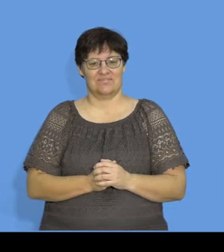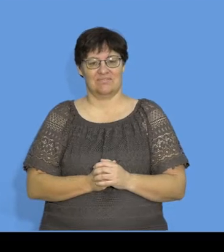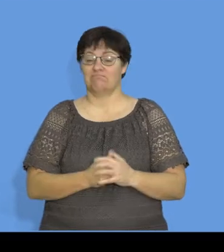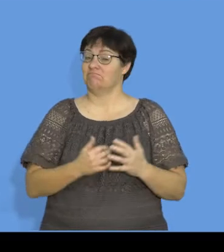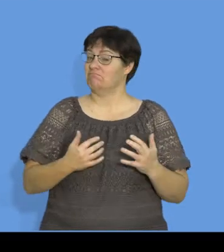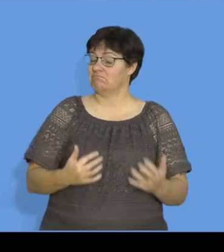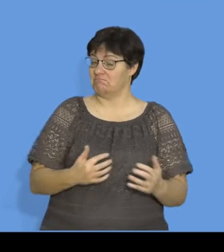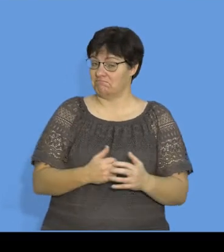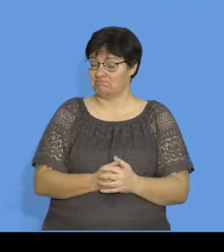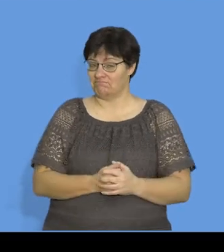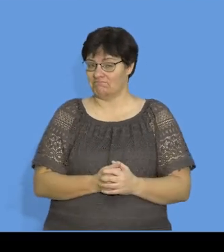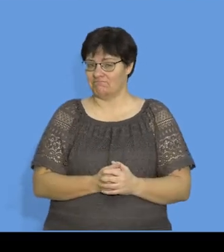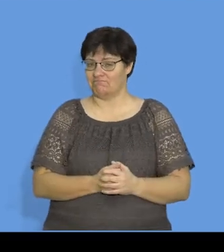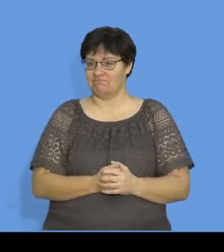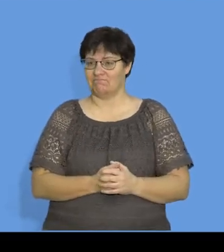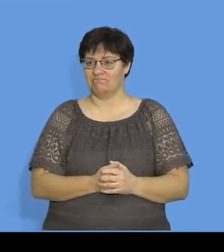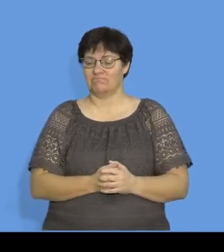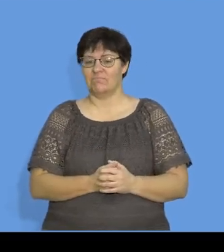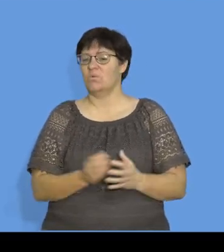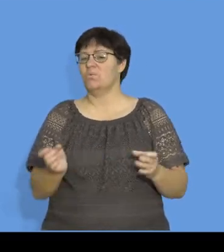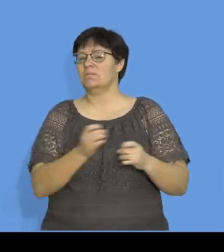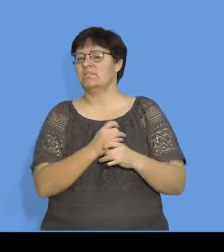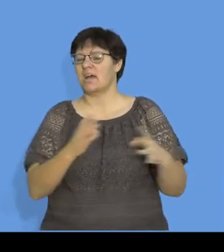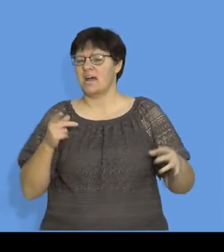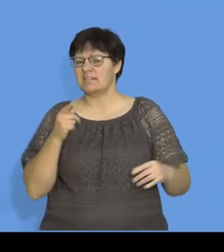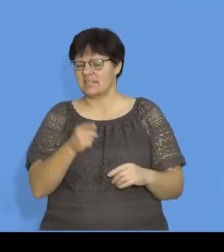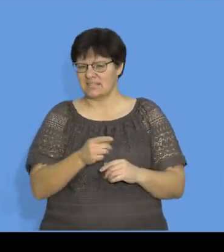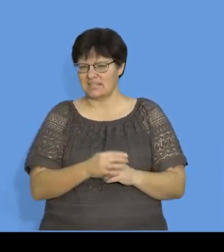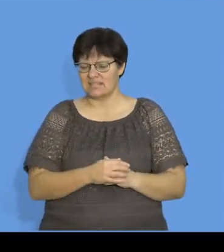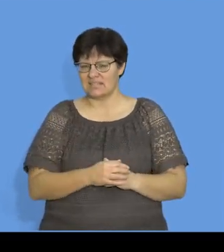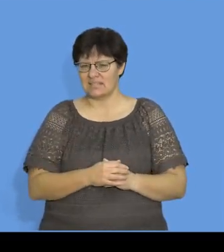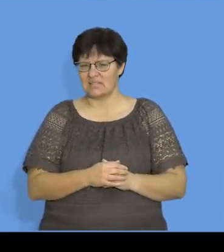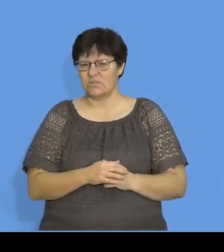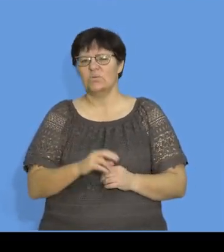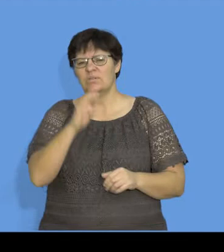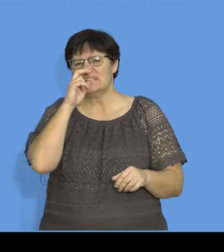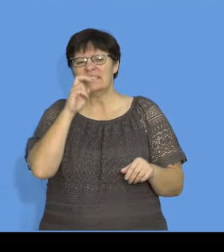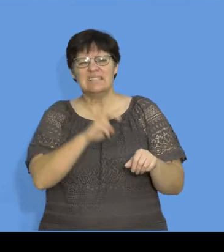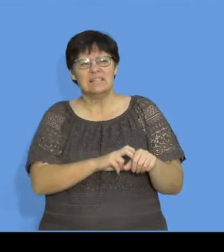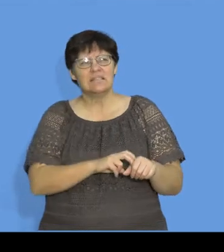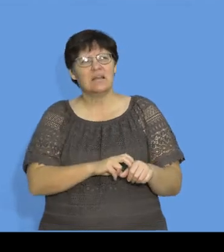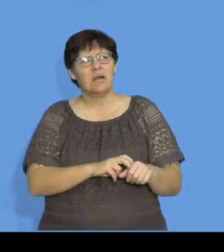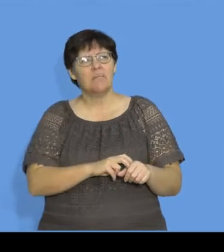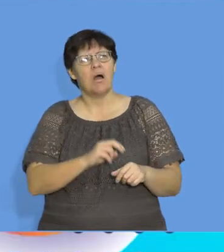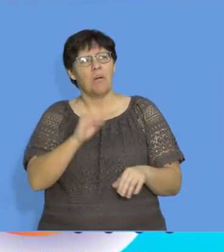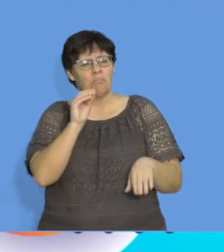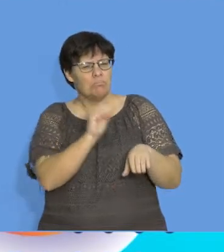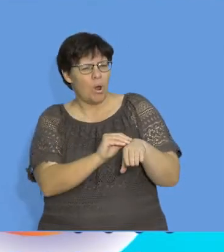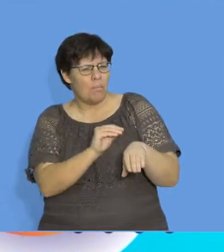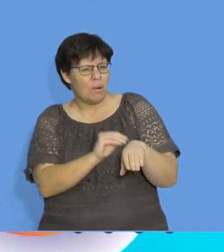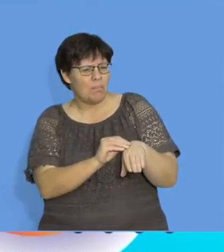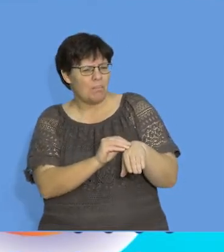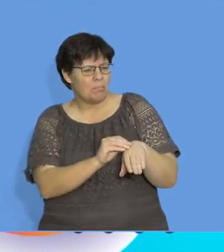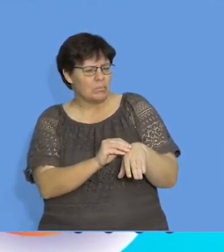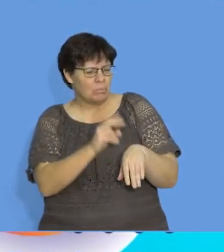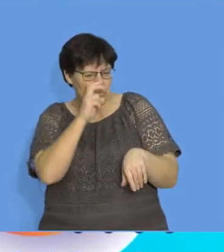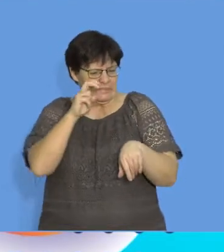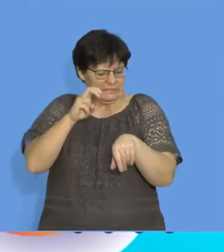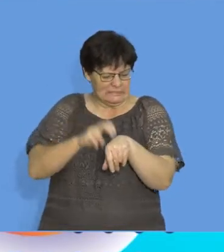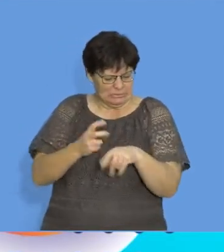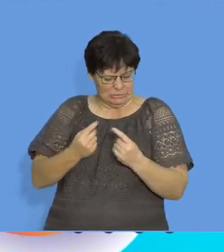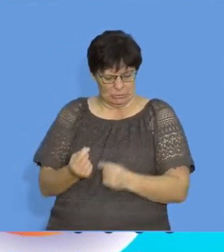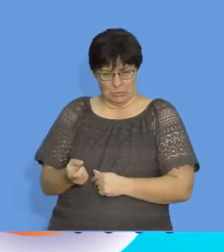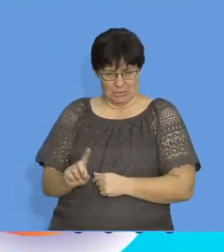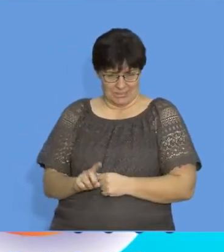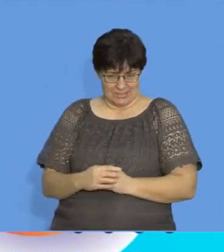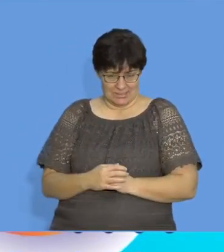So, when we start these, we need to have some idea of where we're going with these problems, okay? So these are some tips. These